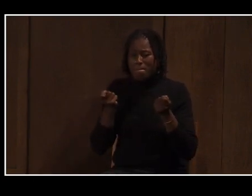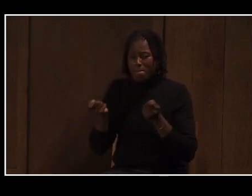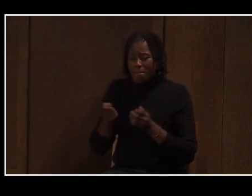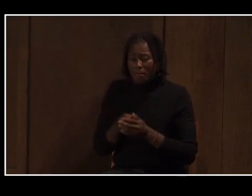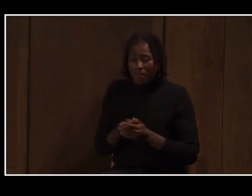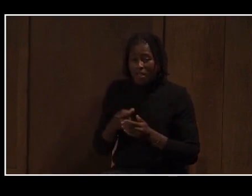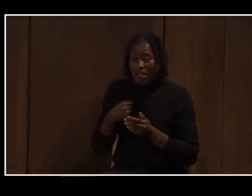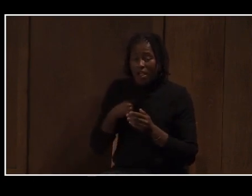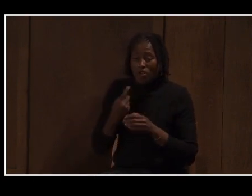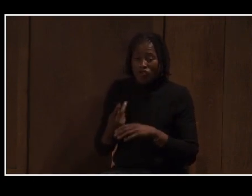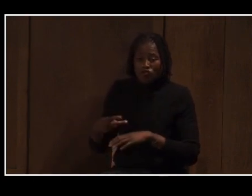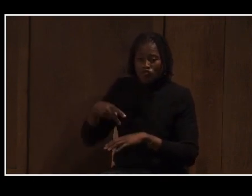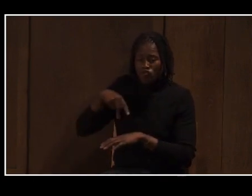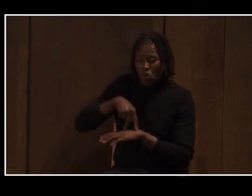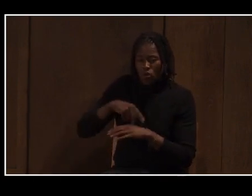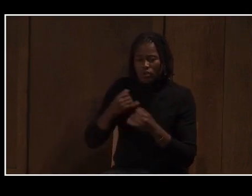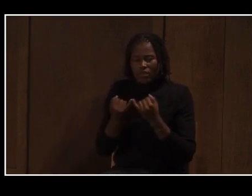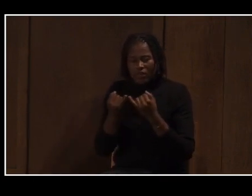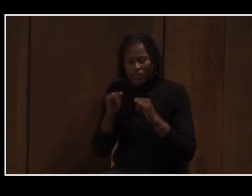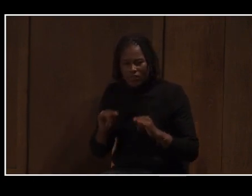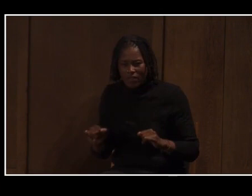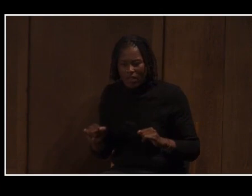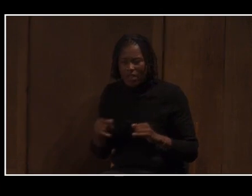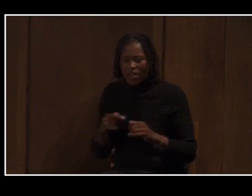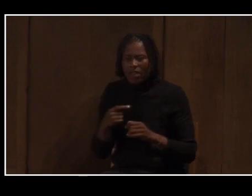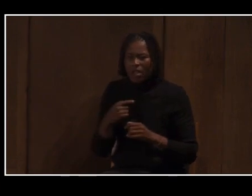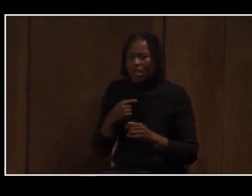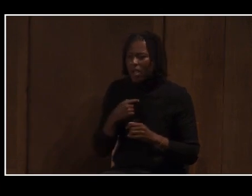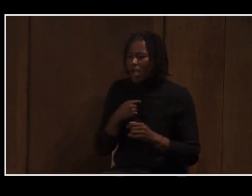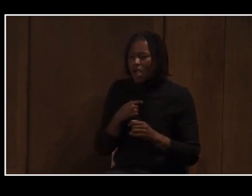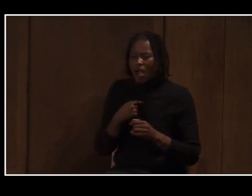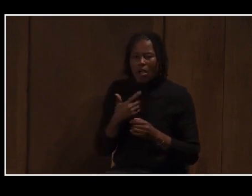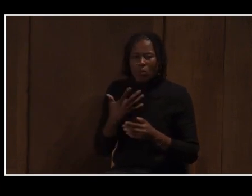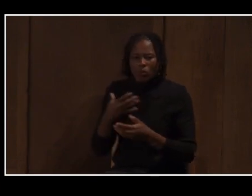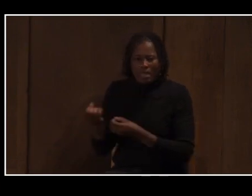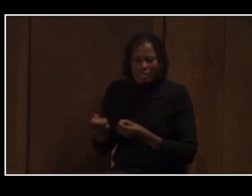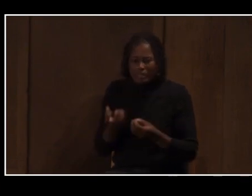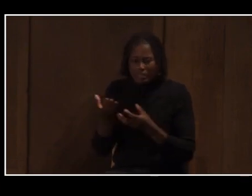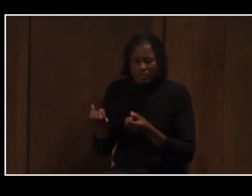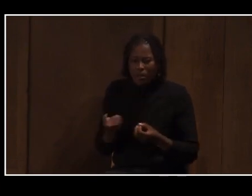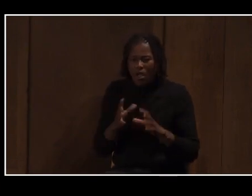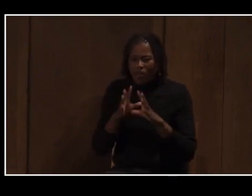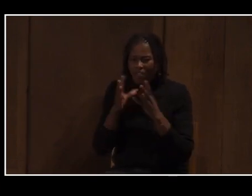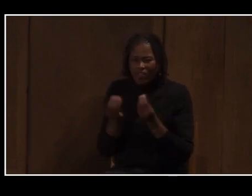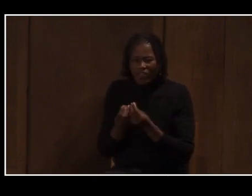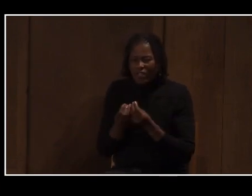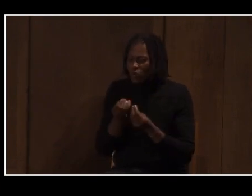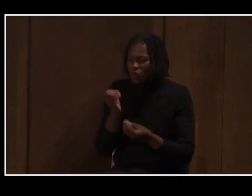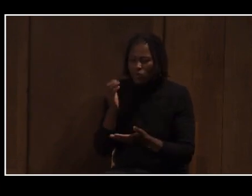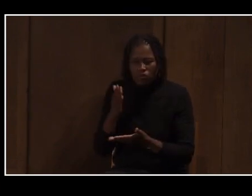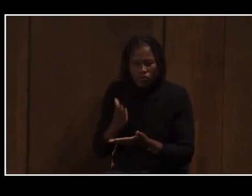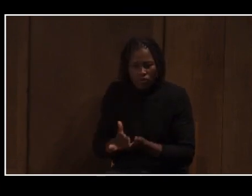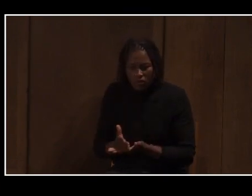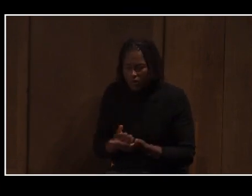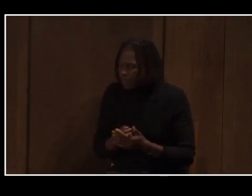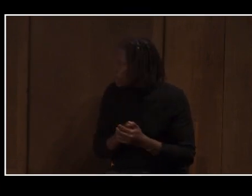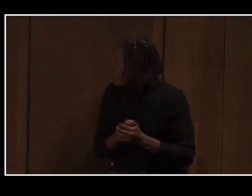with the type of desire that could not be quelled. I'm a hyper supplier of all this unreal. And thus spoke